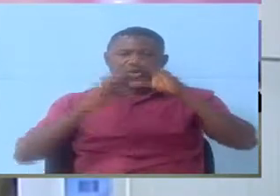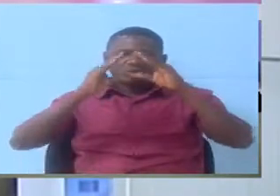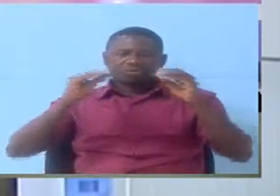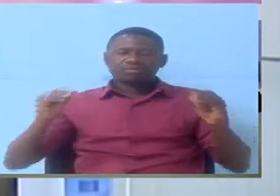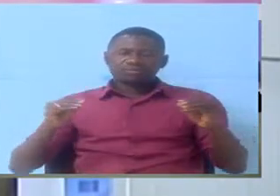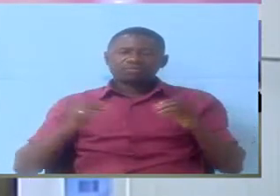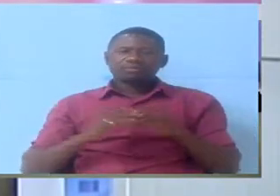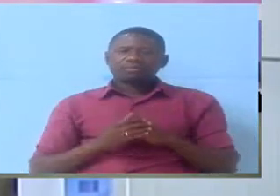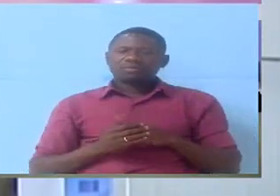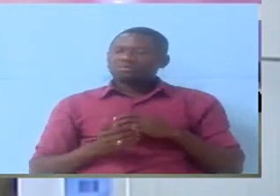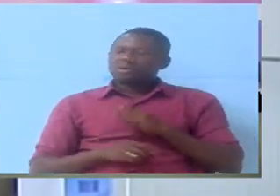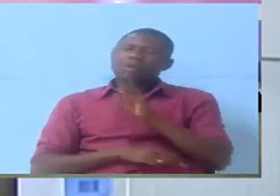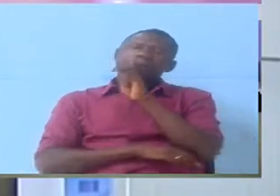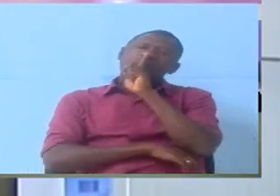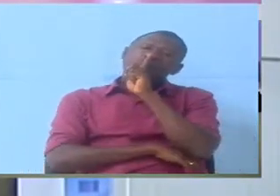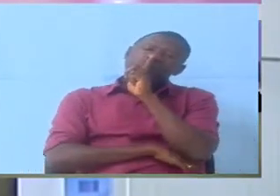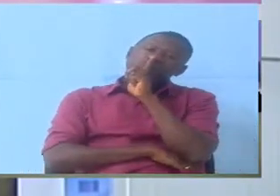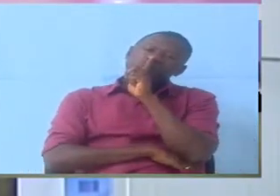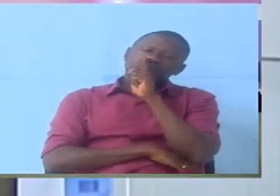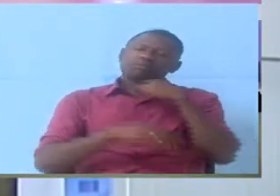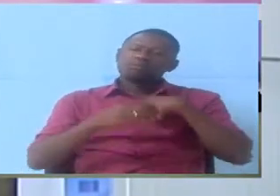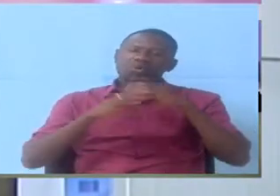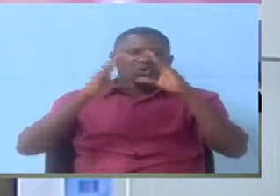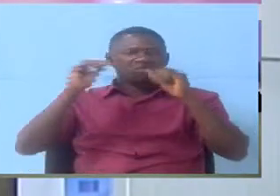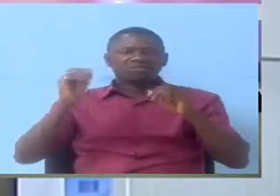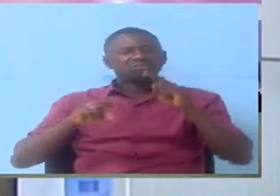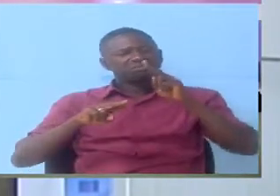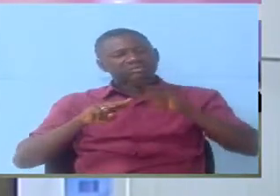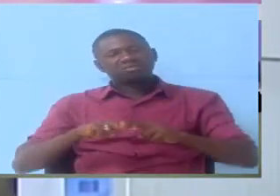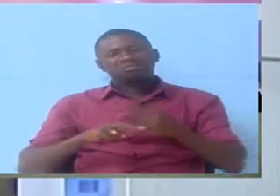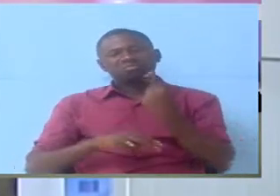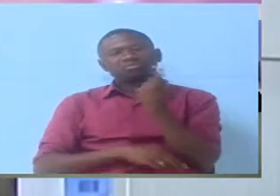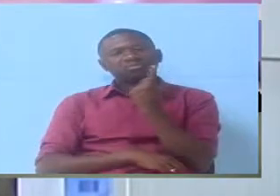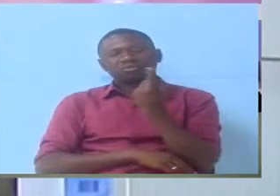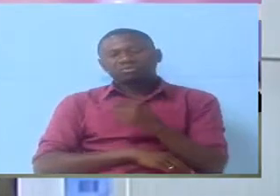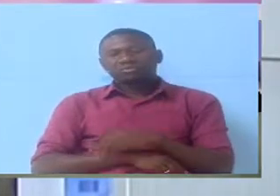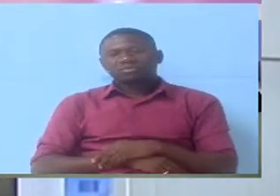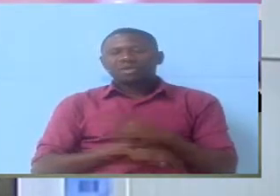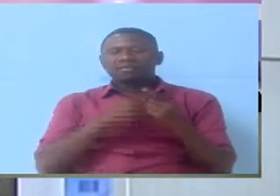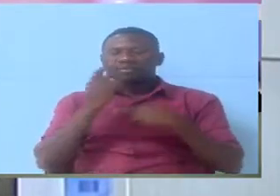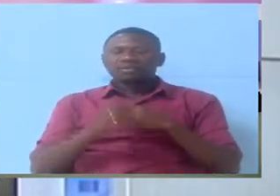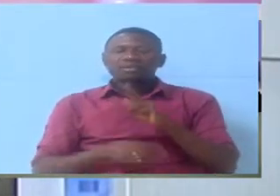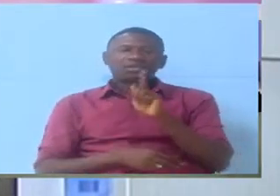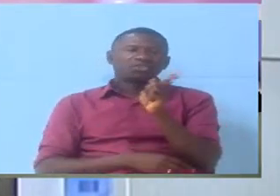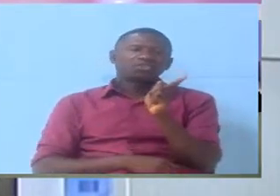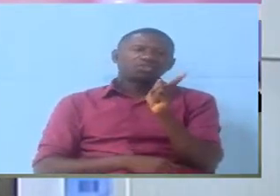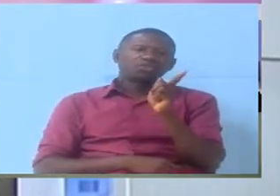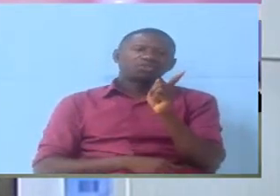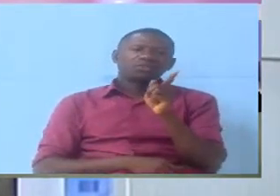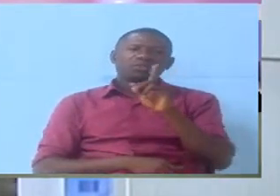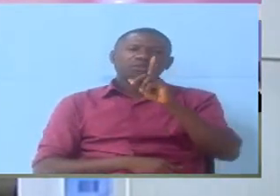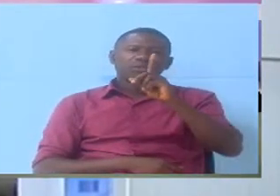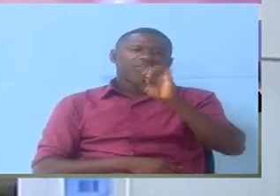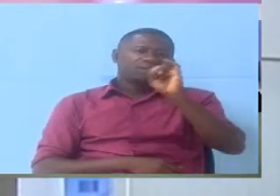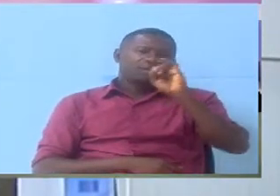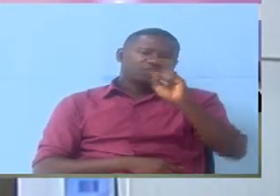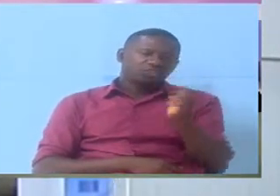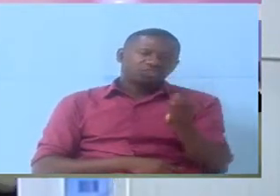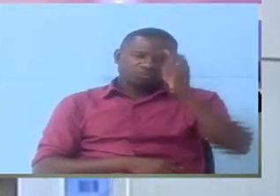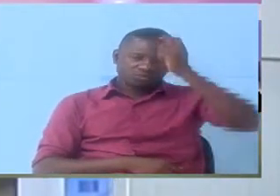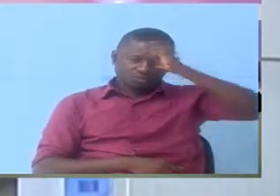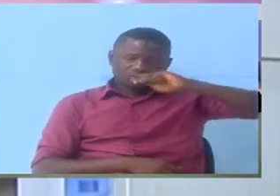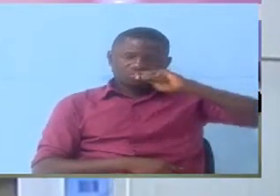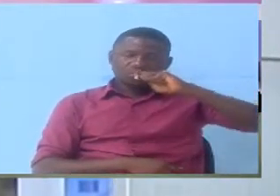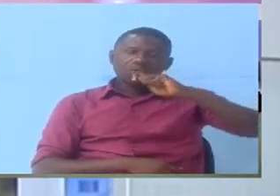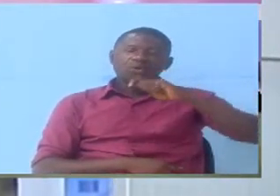Everyone, I was quiet in my office, sitting down. The DIG called me. When he called me on the